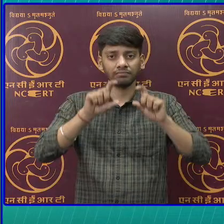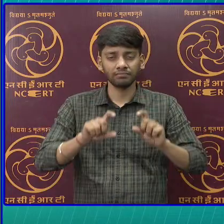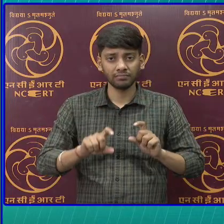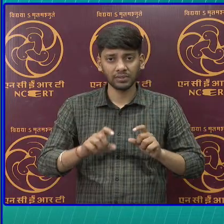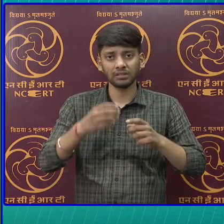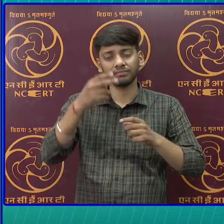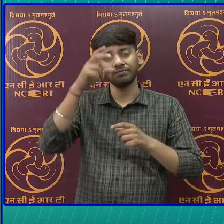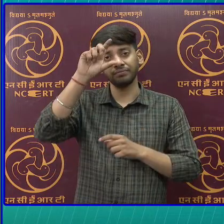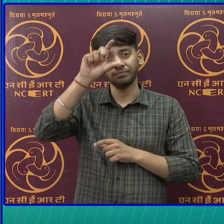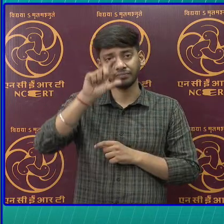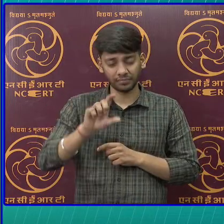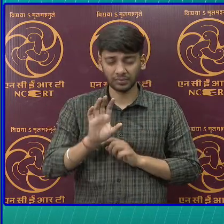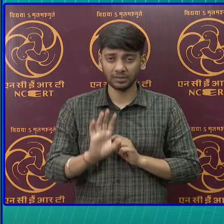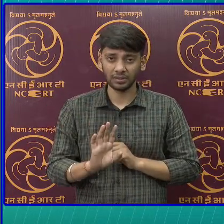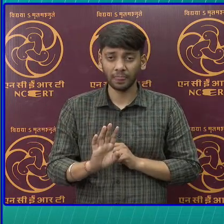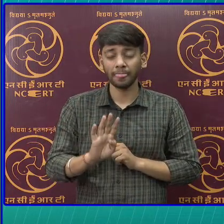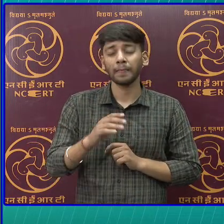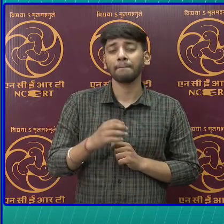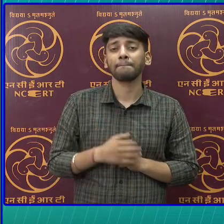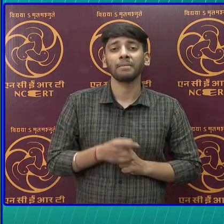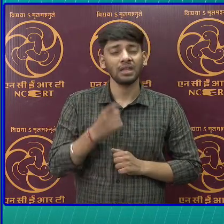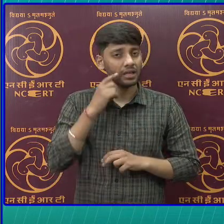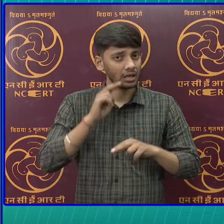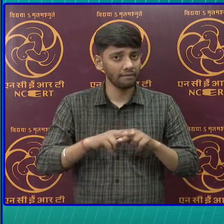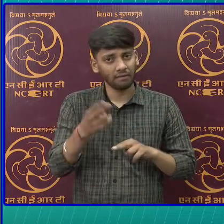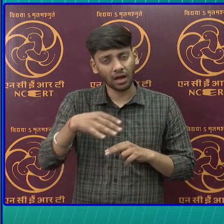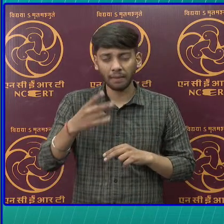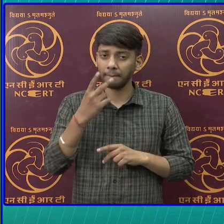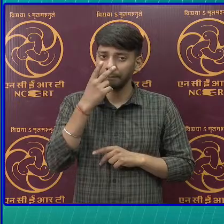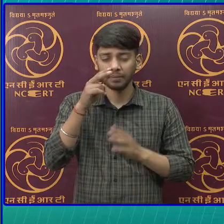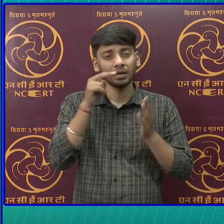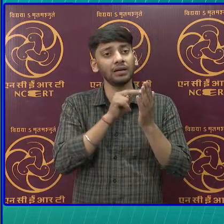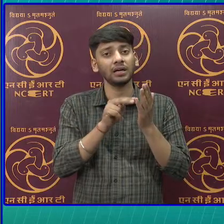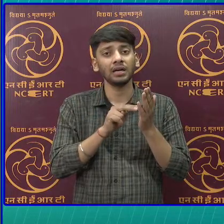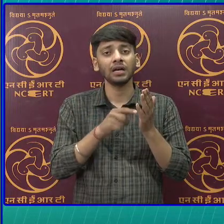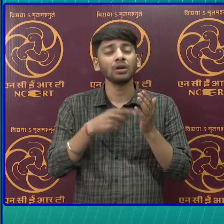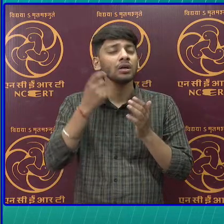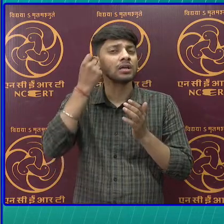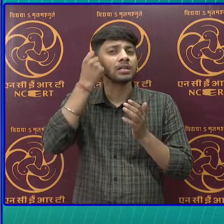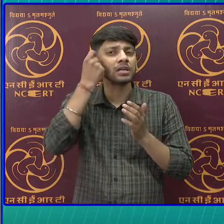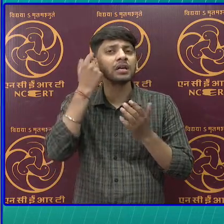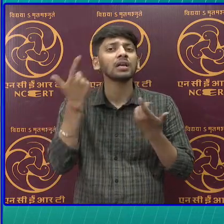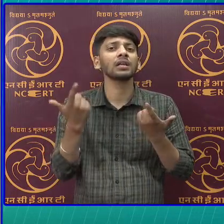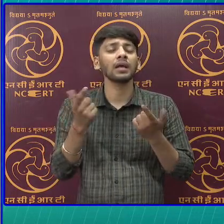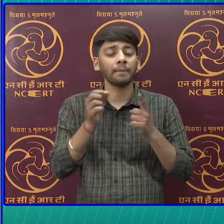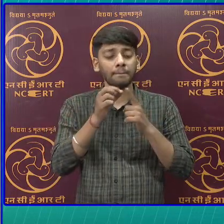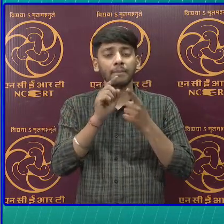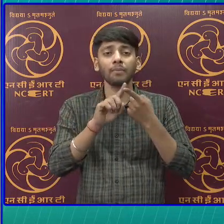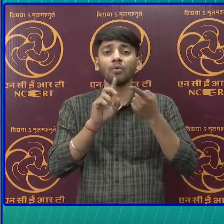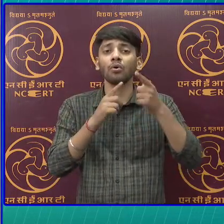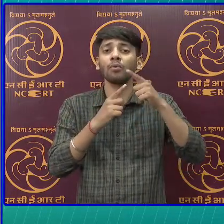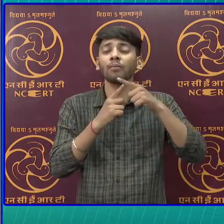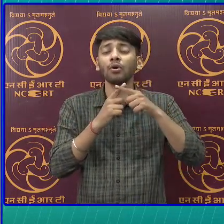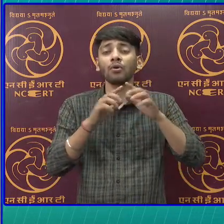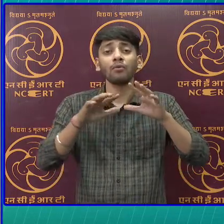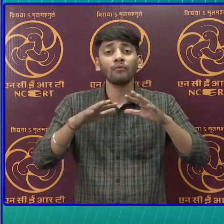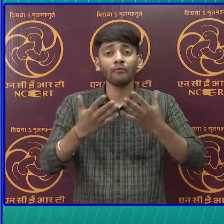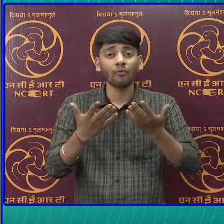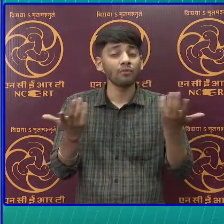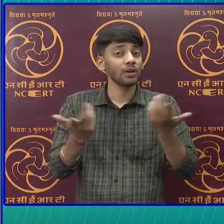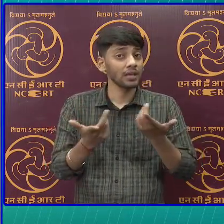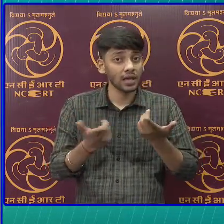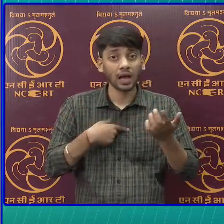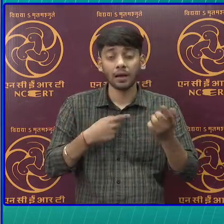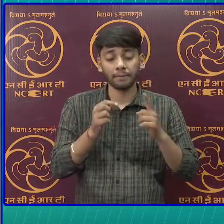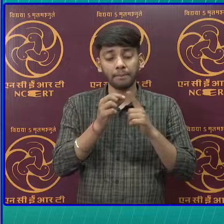this present poem, and if you read it carefully, then you will understand what poet is talking